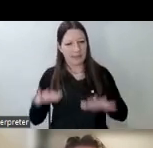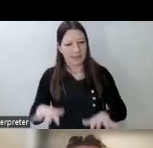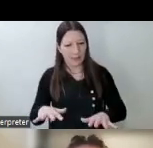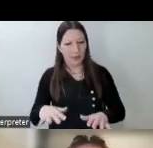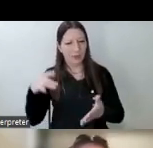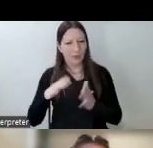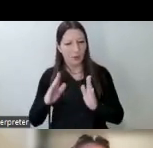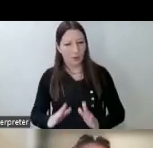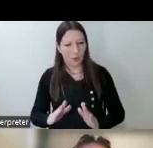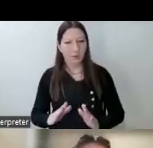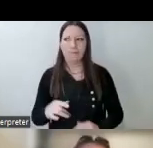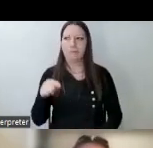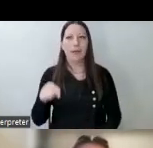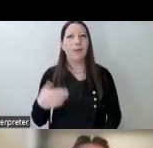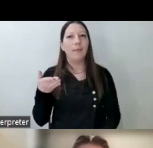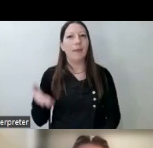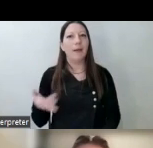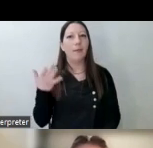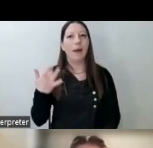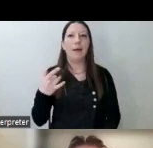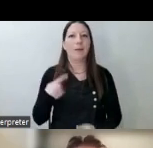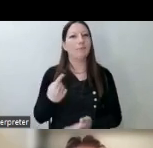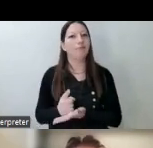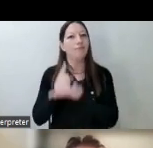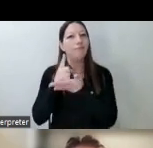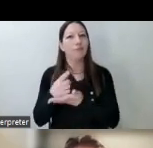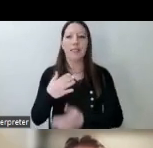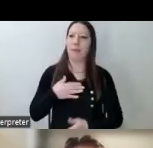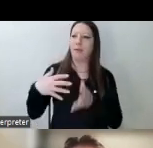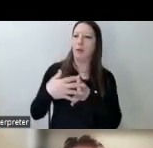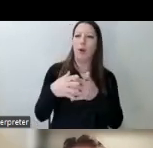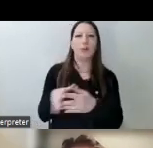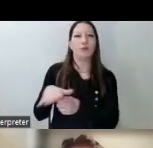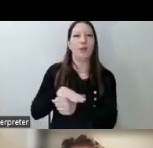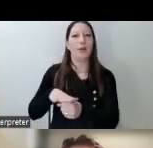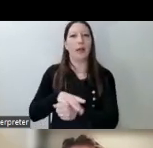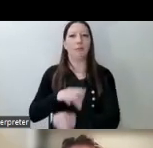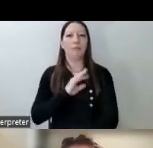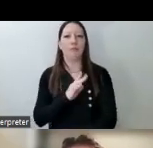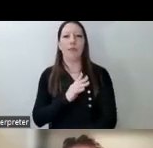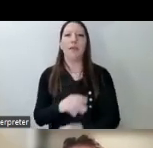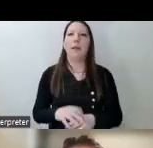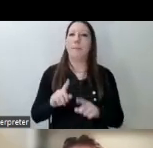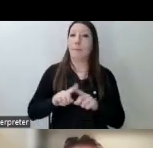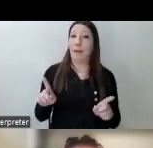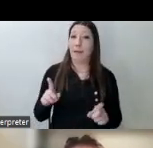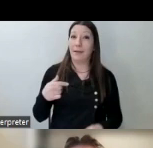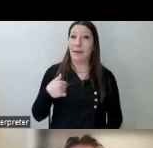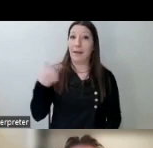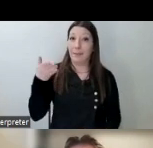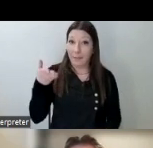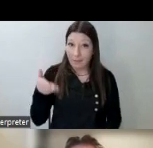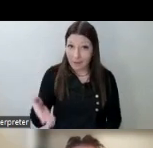getaway. As I mentioned earlier, the Whiteshell and the towns within it are born from and continue to exist within the